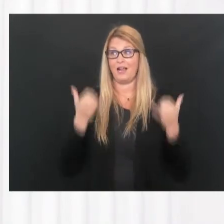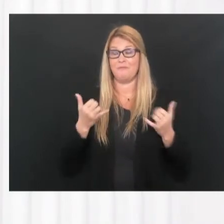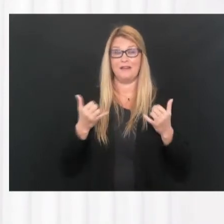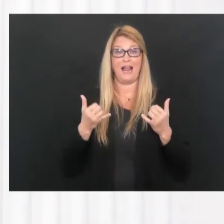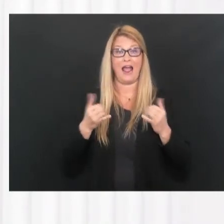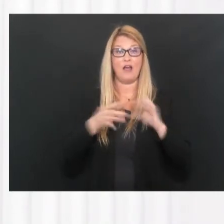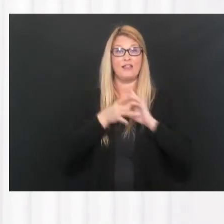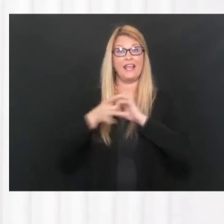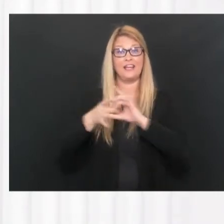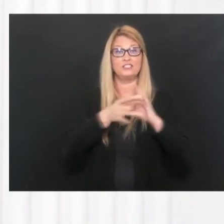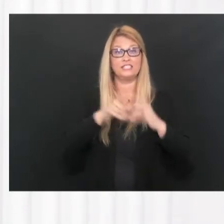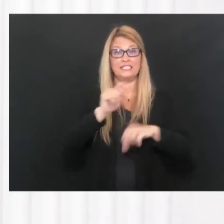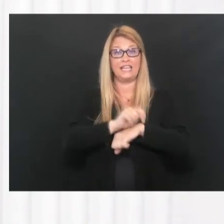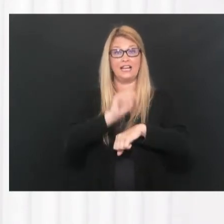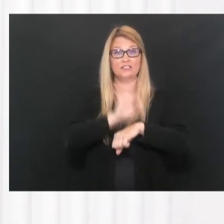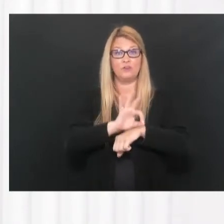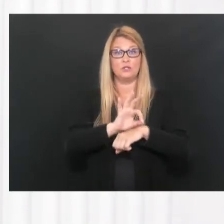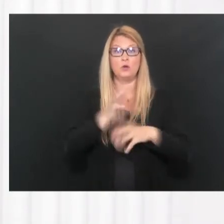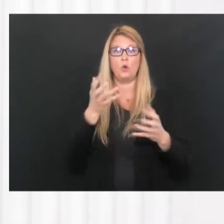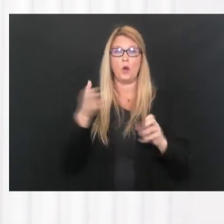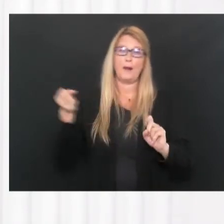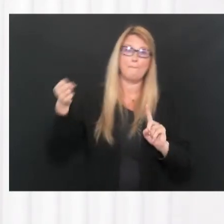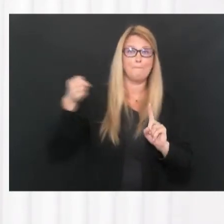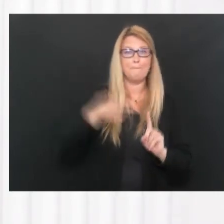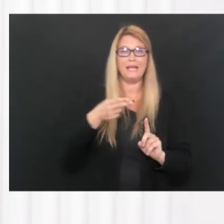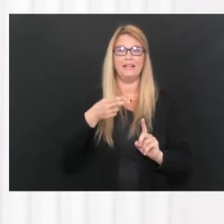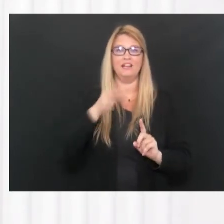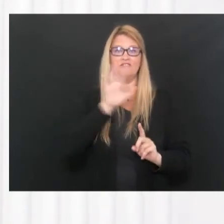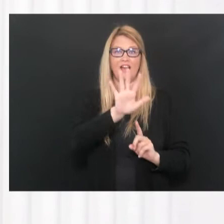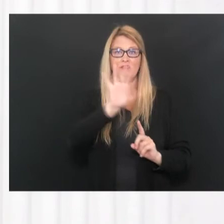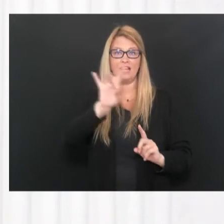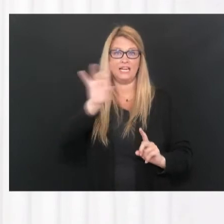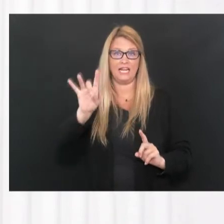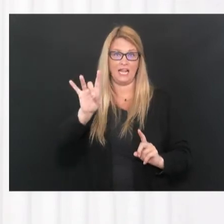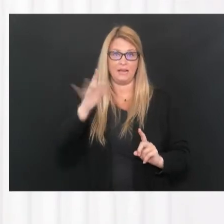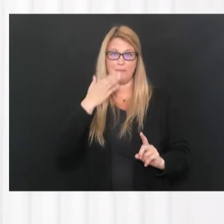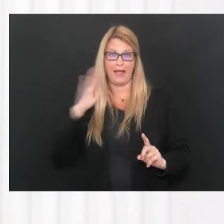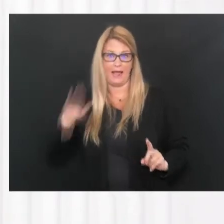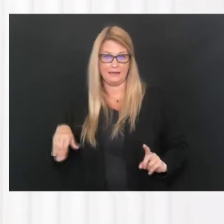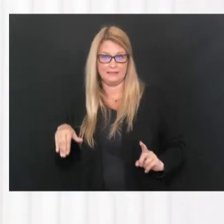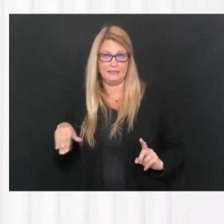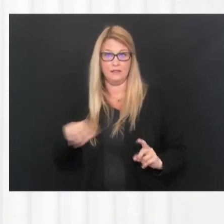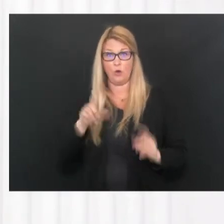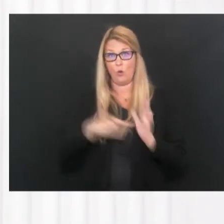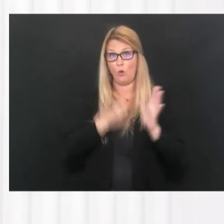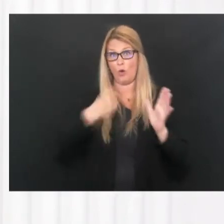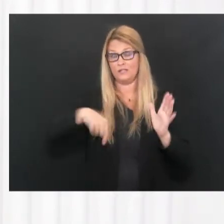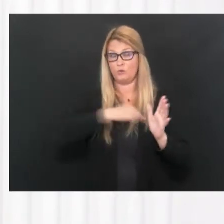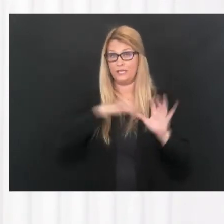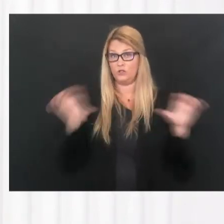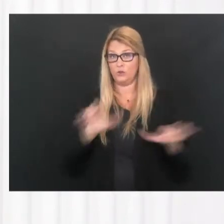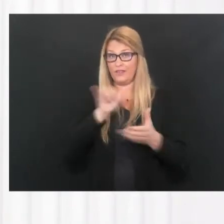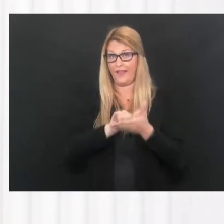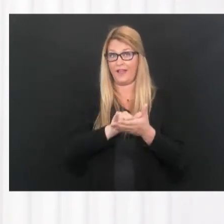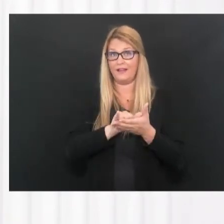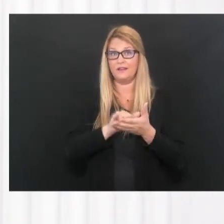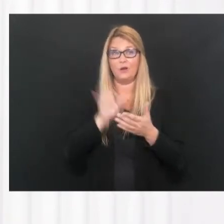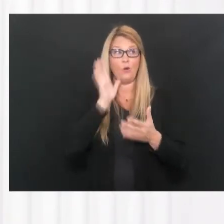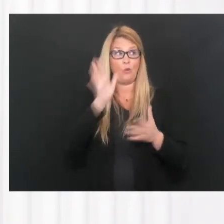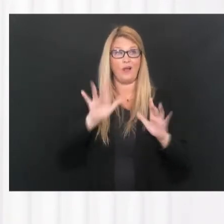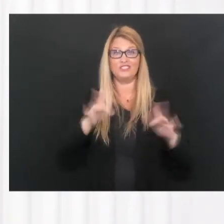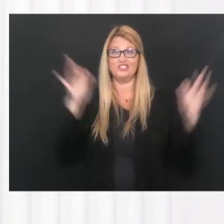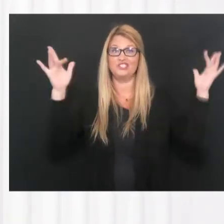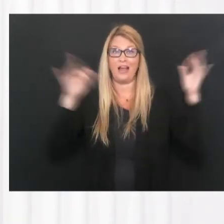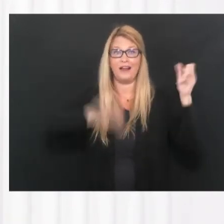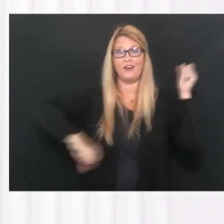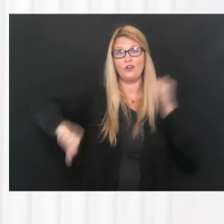is beat 588 bad. We know if we can do that, once again, West Virginia is going to shine across the nation